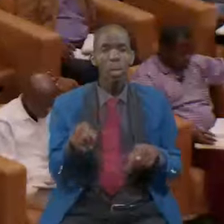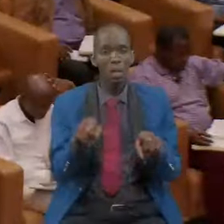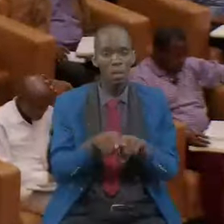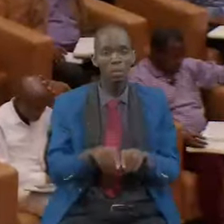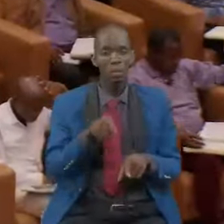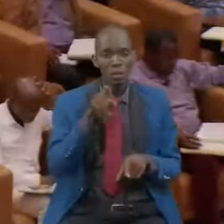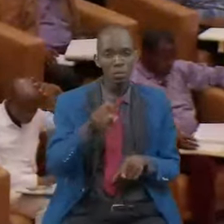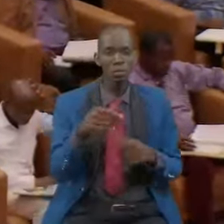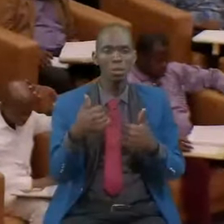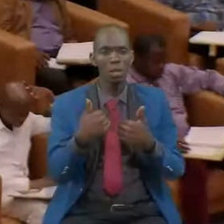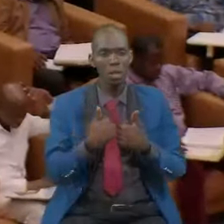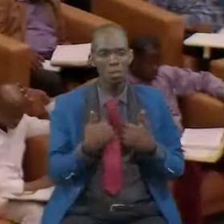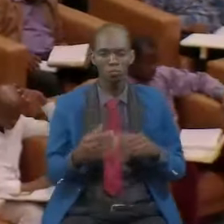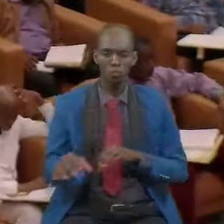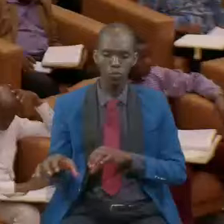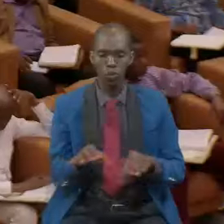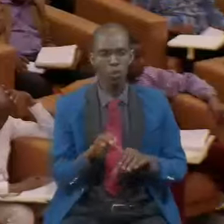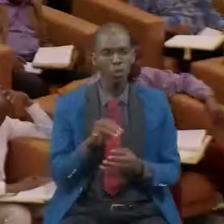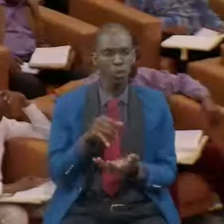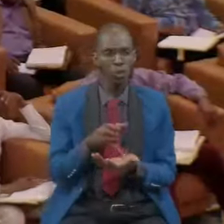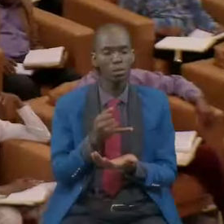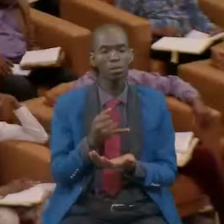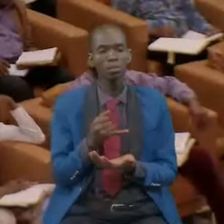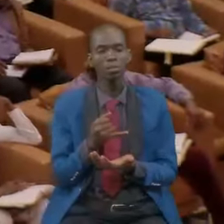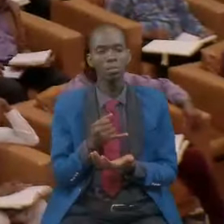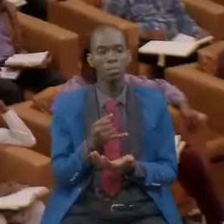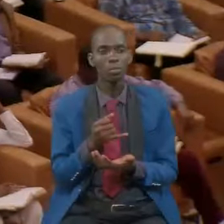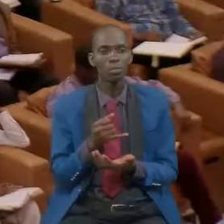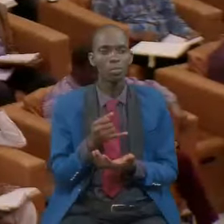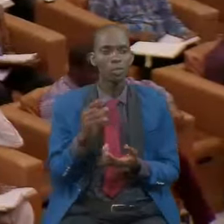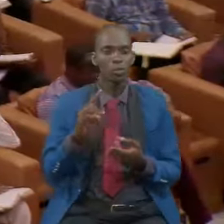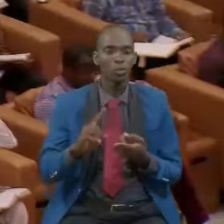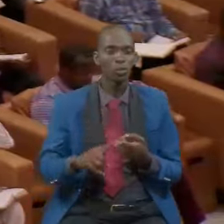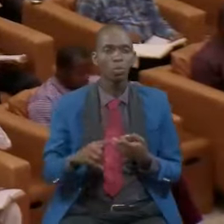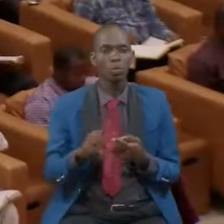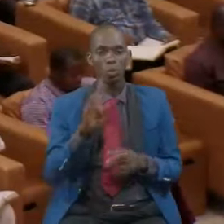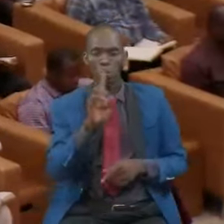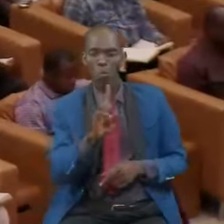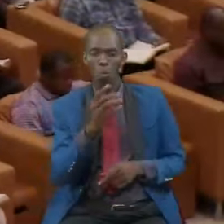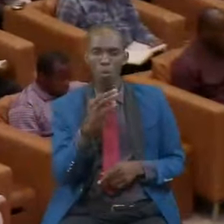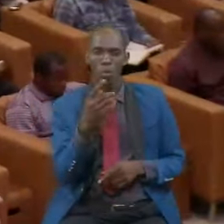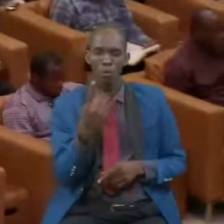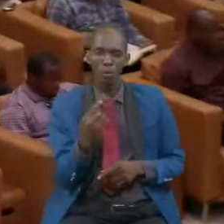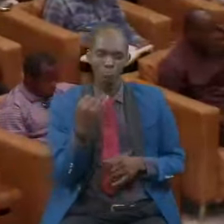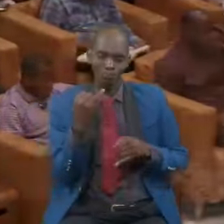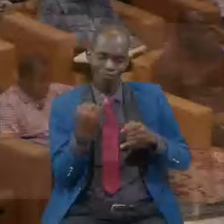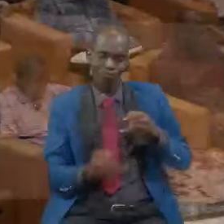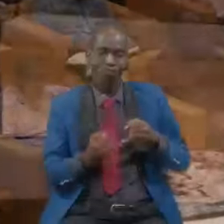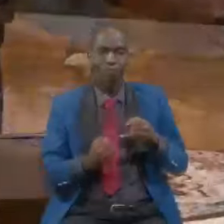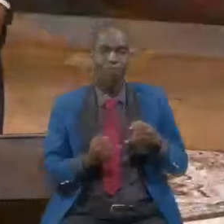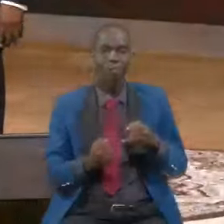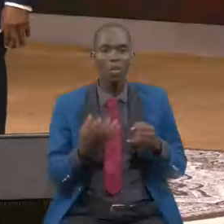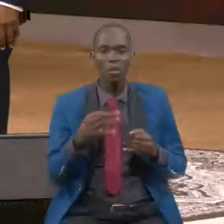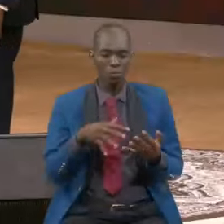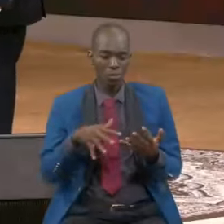inasmuch as ye have done it unto one of the least